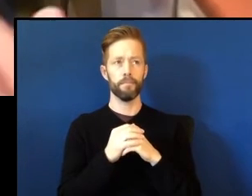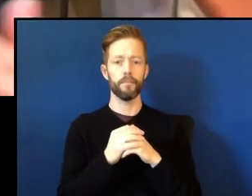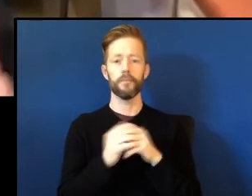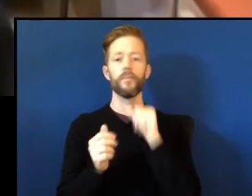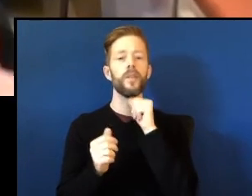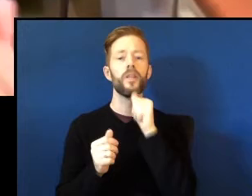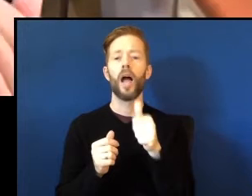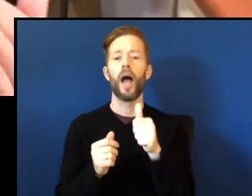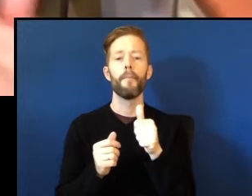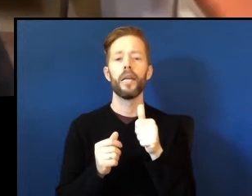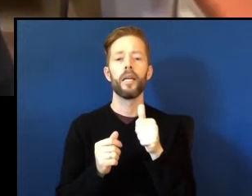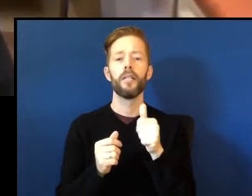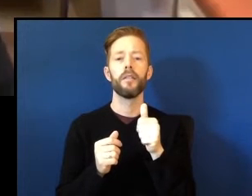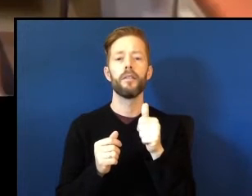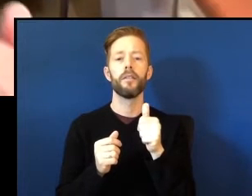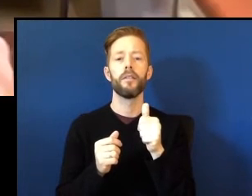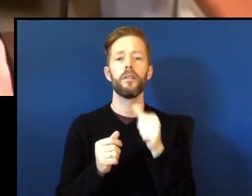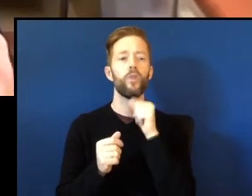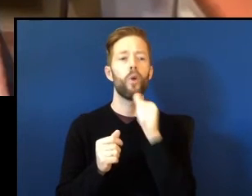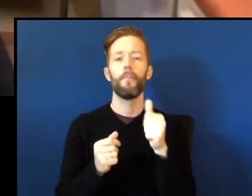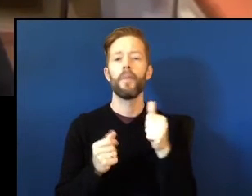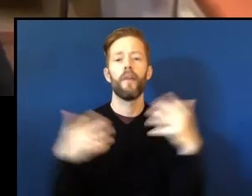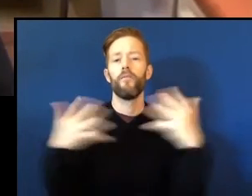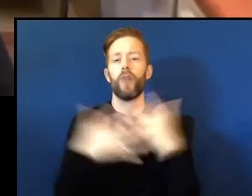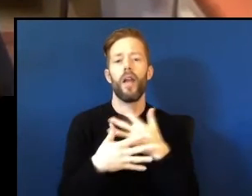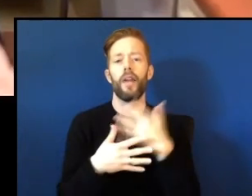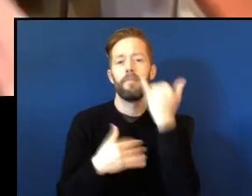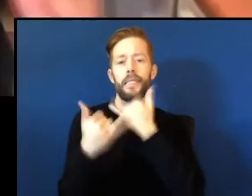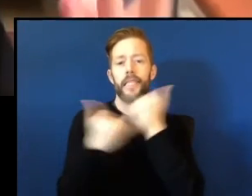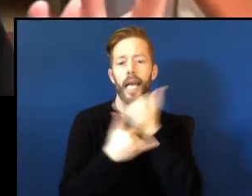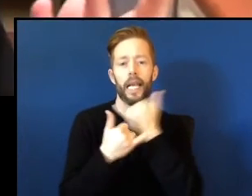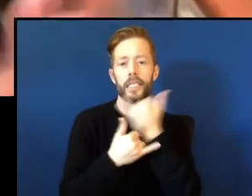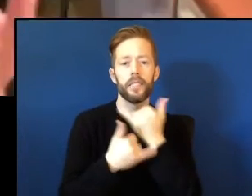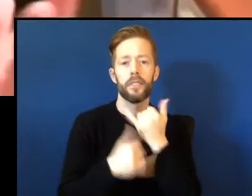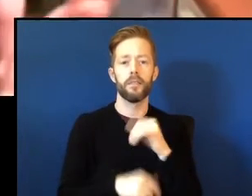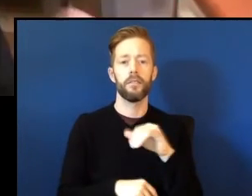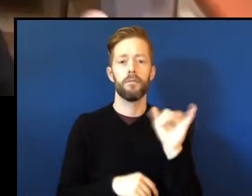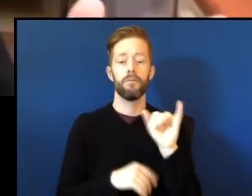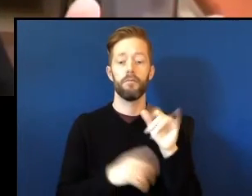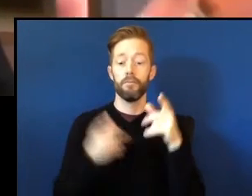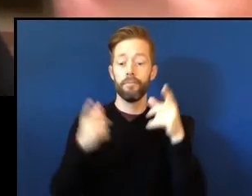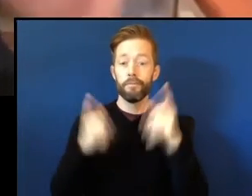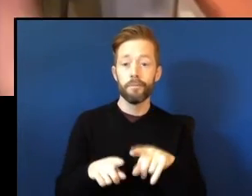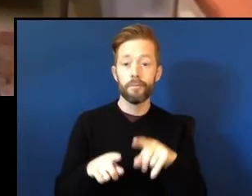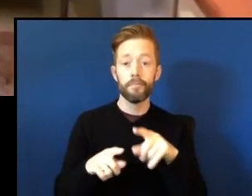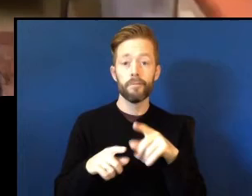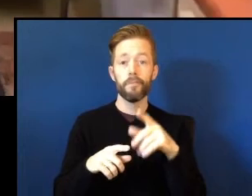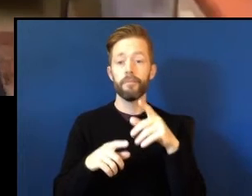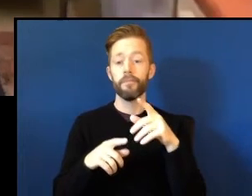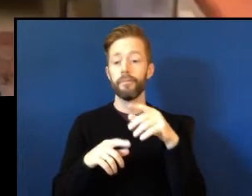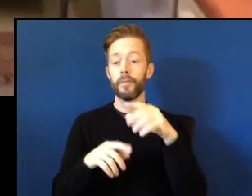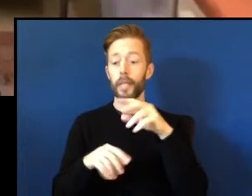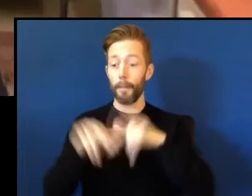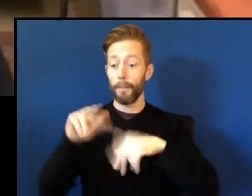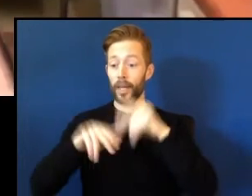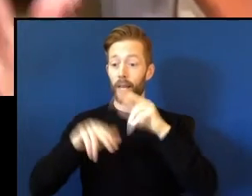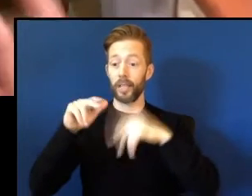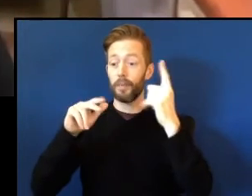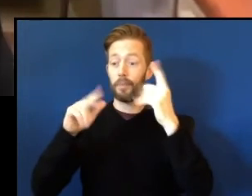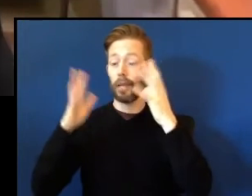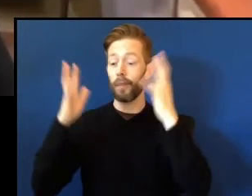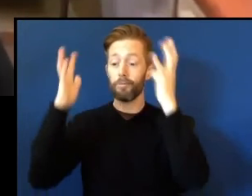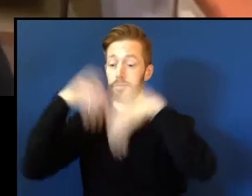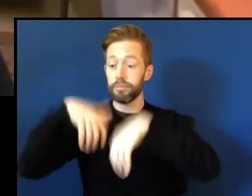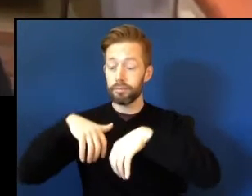not being afraid for there to be some mistakes, right? Not to be afraid if there is a structure that falls down.